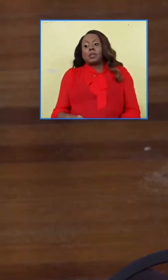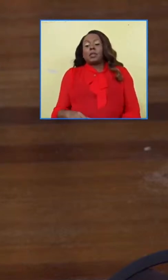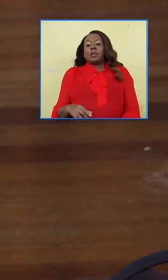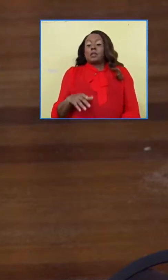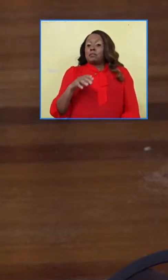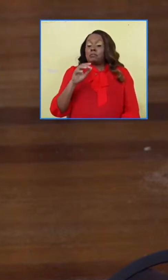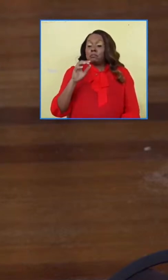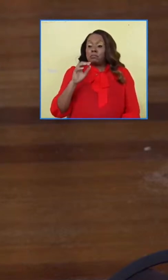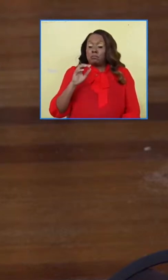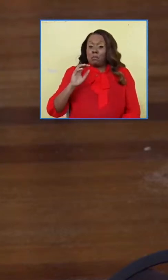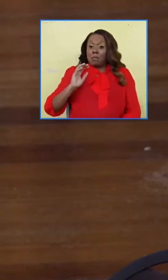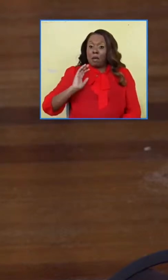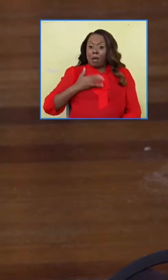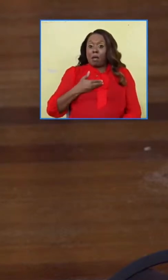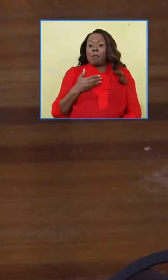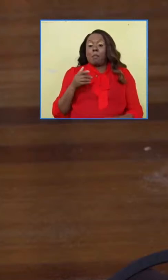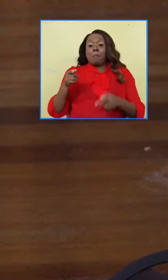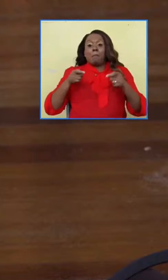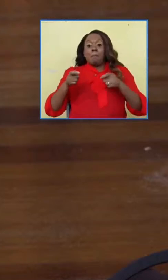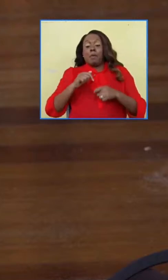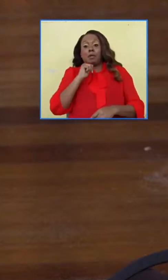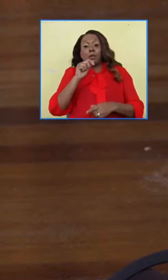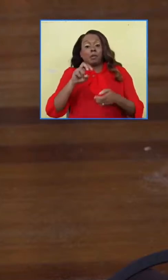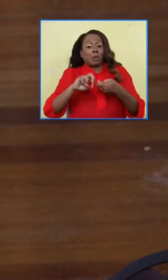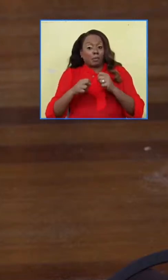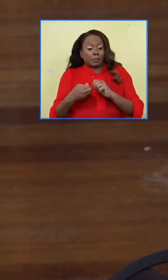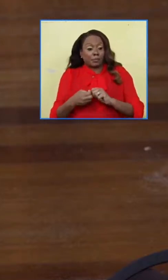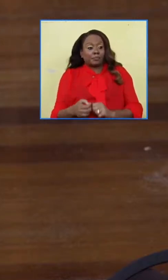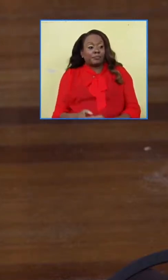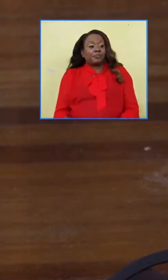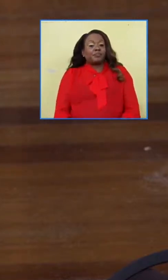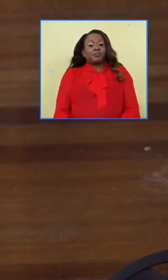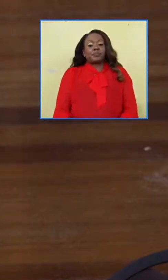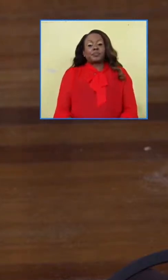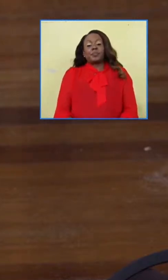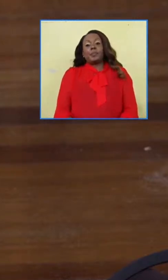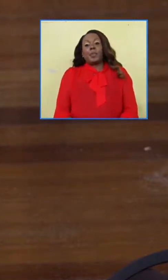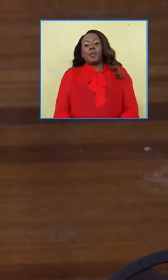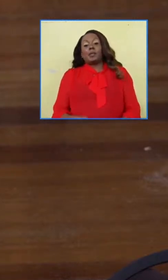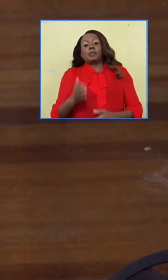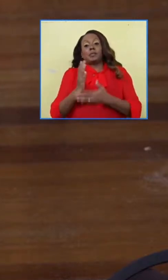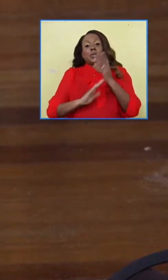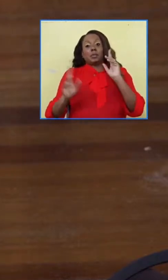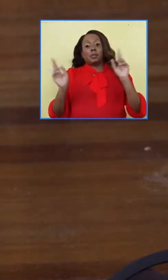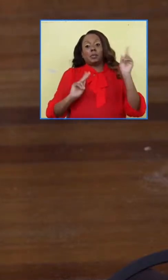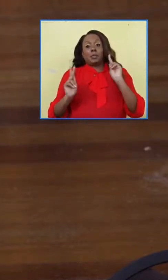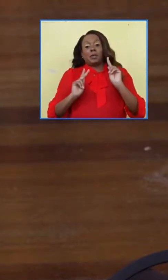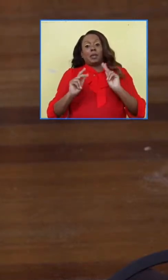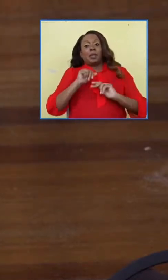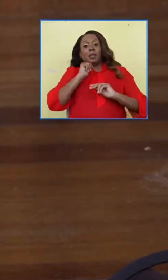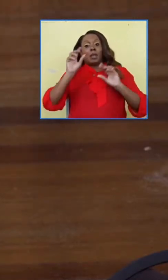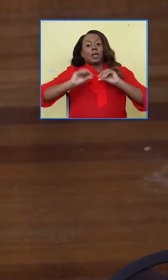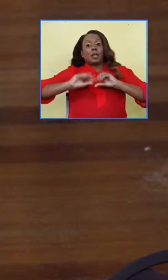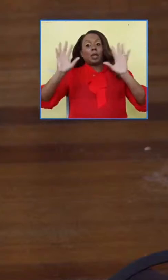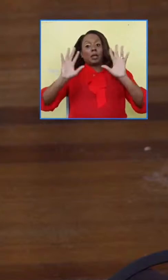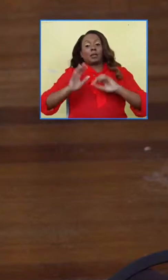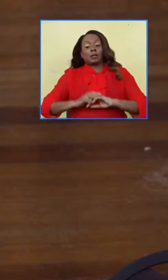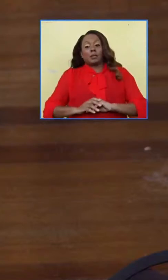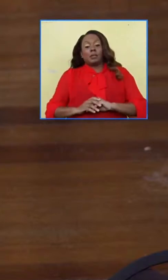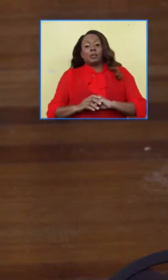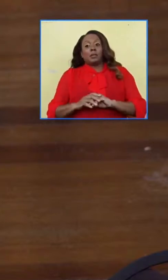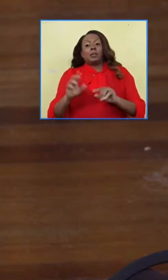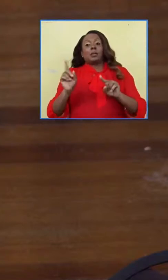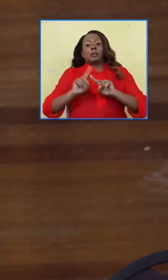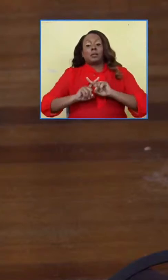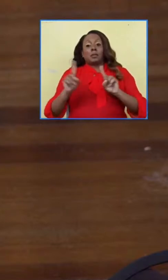problem. Now, I'm going to say, because it may not be clear to everybody, but in our system, benefits are